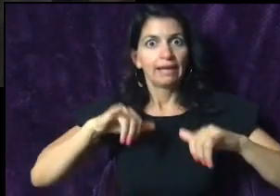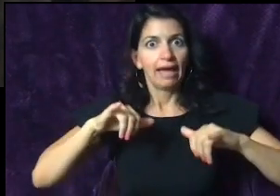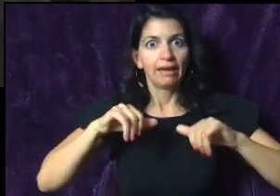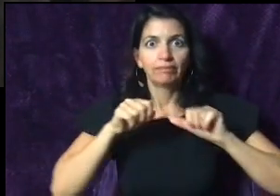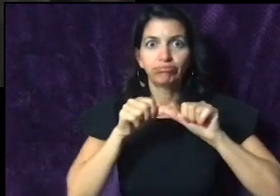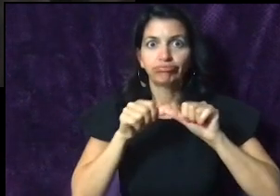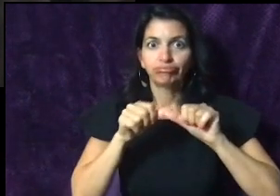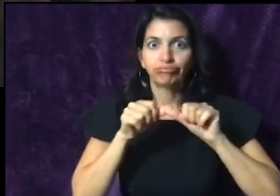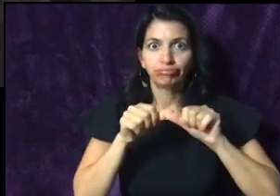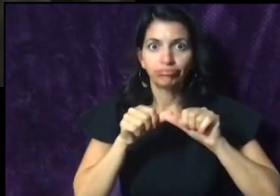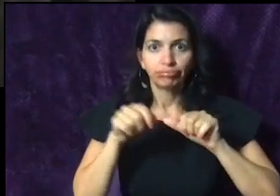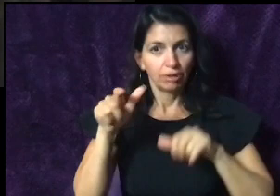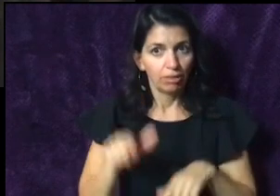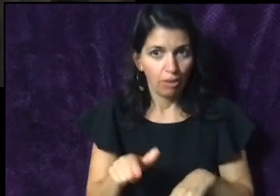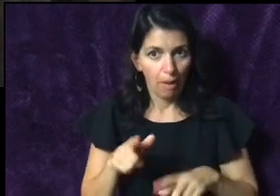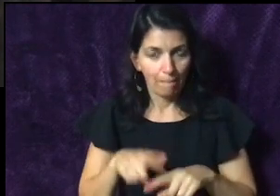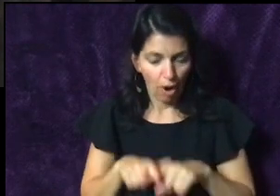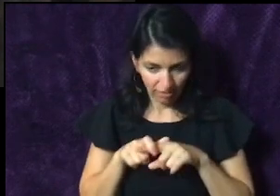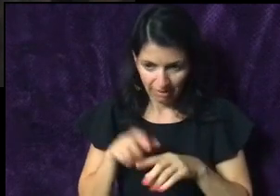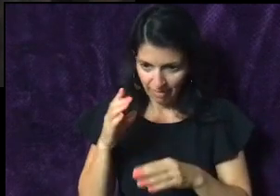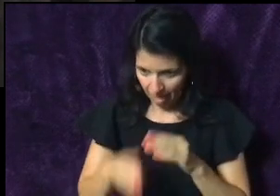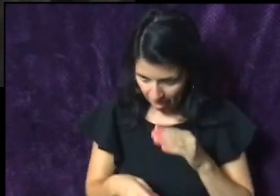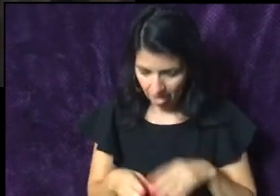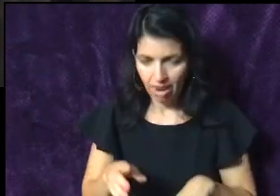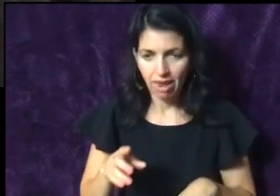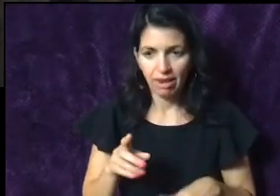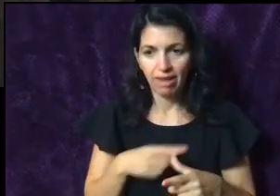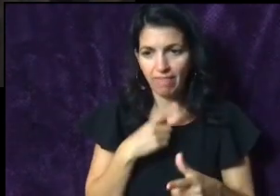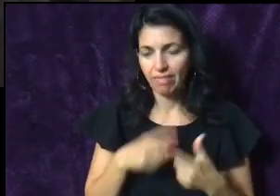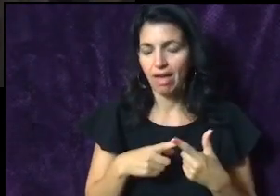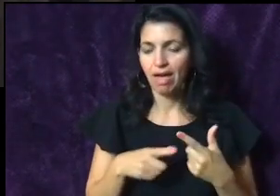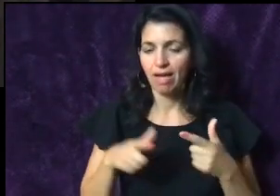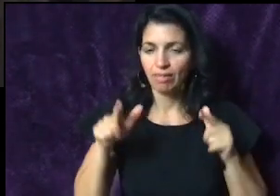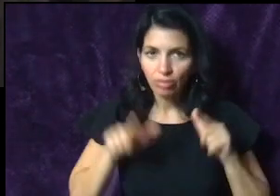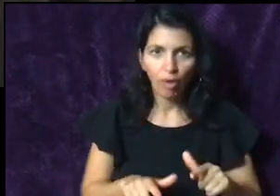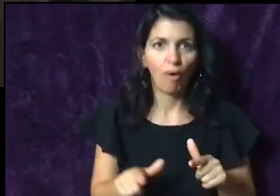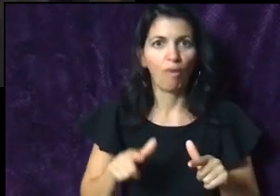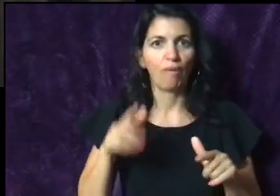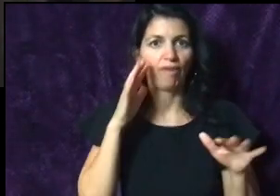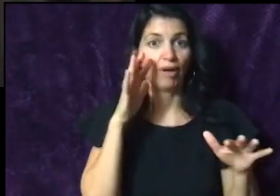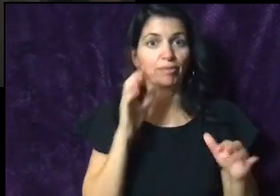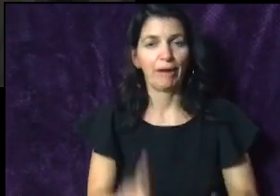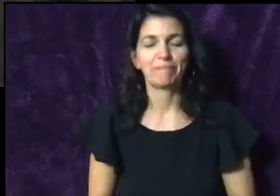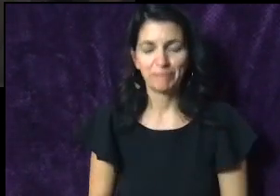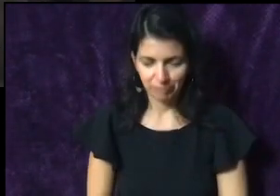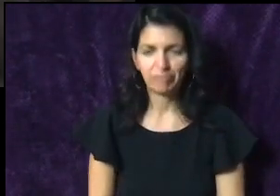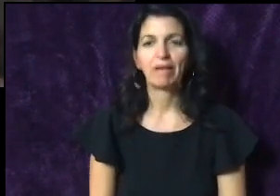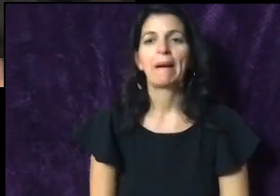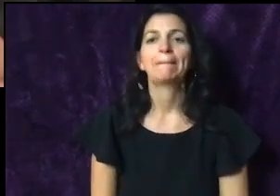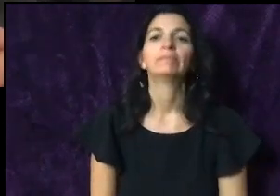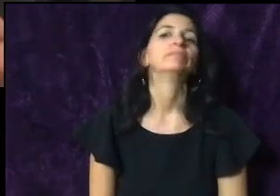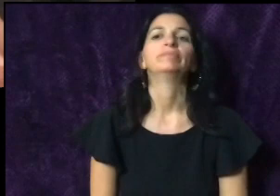stays the same speed with a little pause at the end, and starts low volume and then gets louder. Here we go.